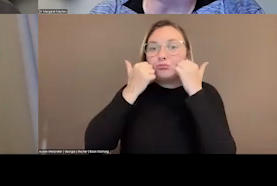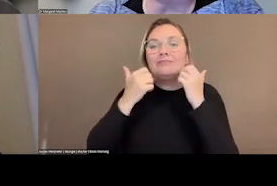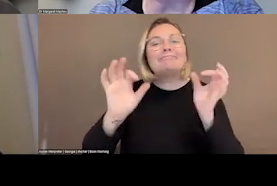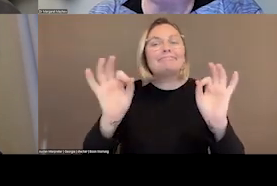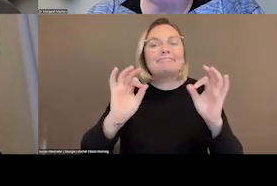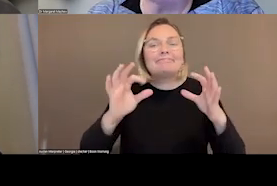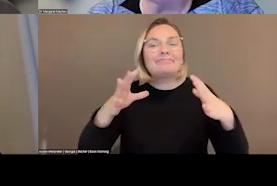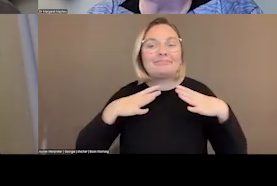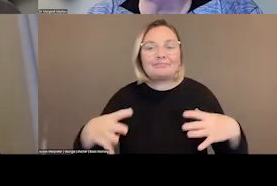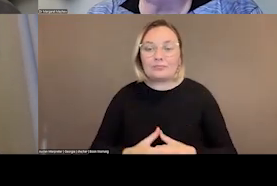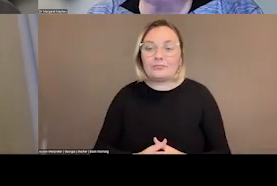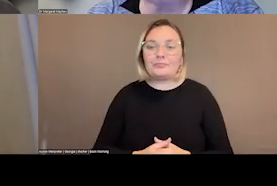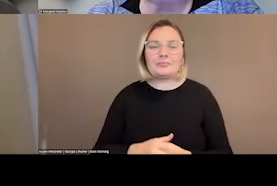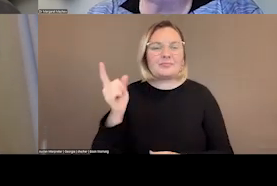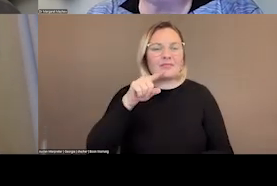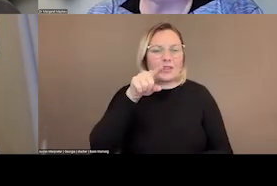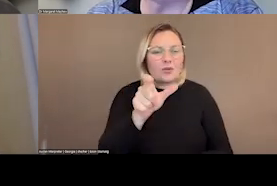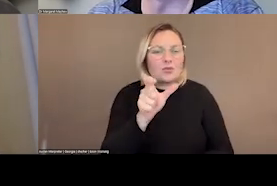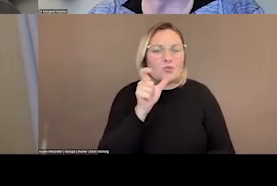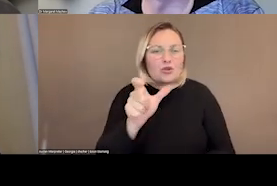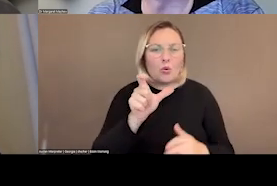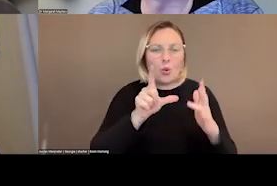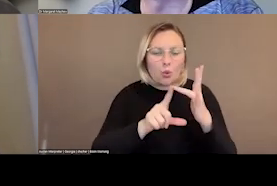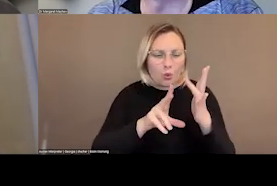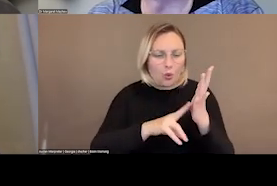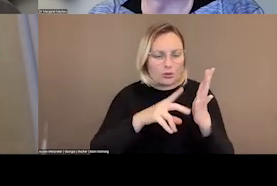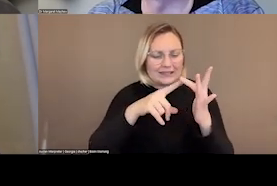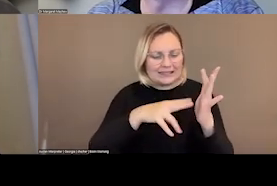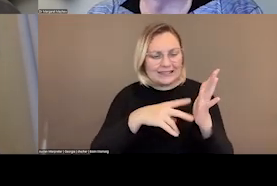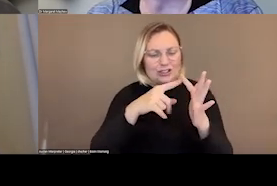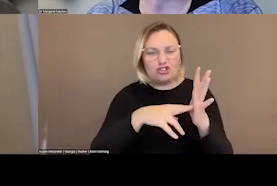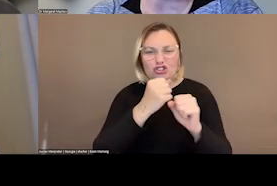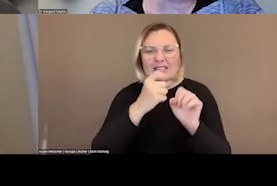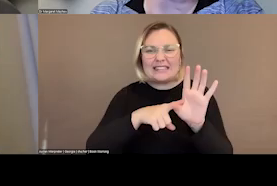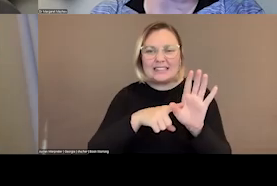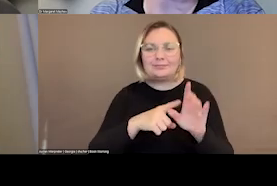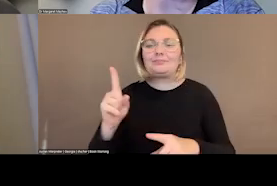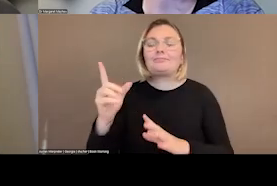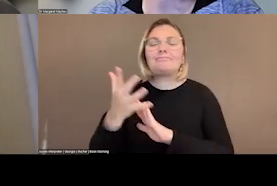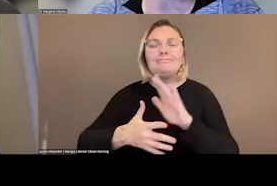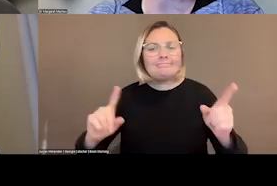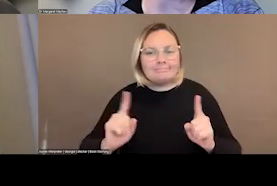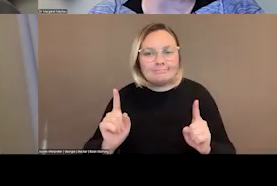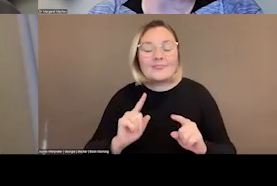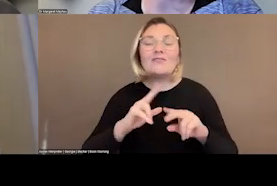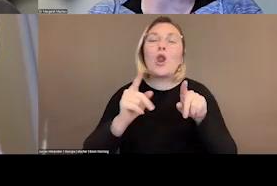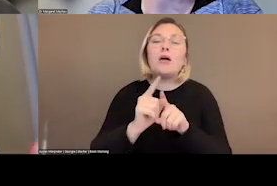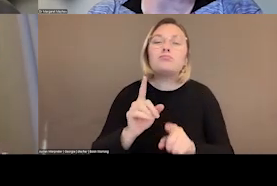Yep. And what's this word contingency mean? Contingency, so that's just, I guess, extra, so,